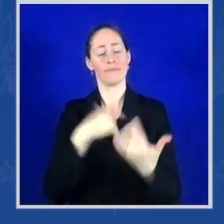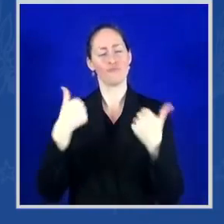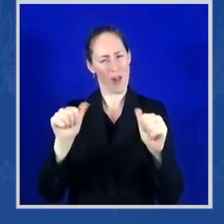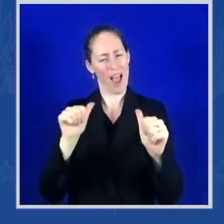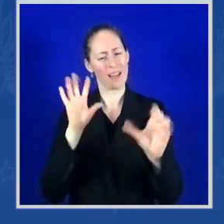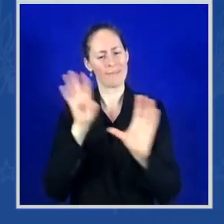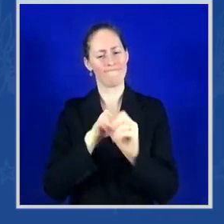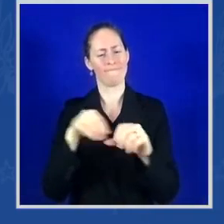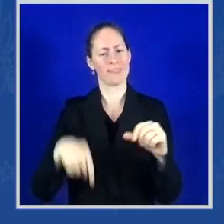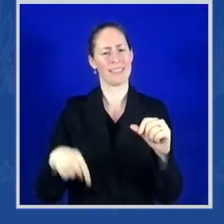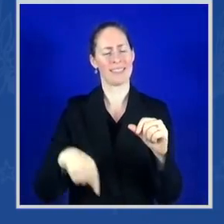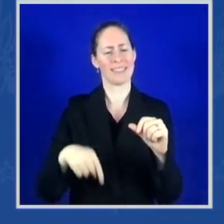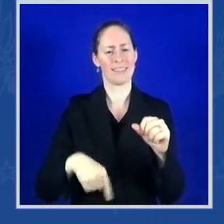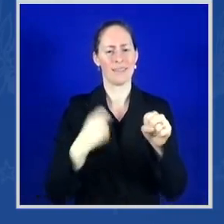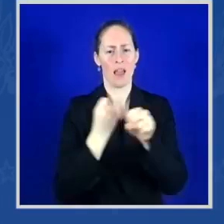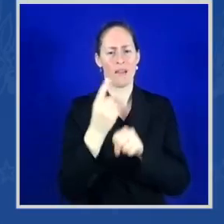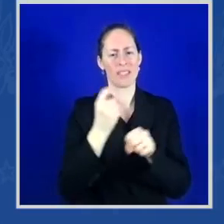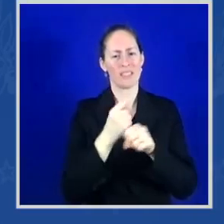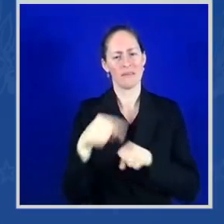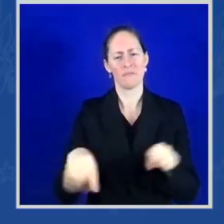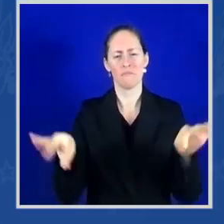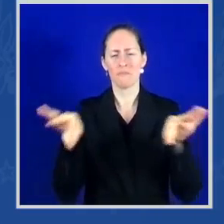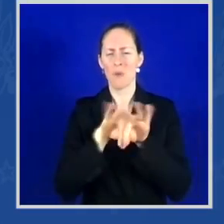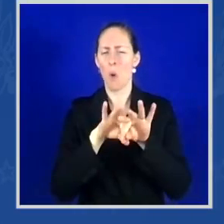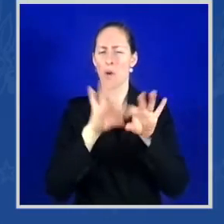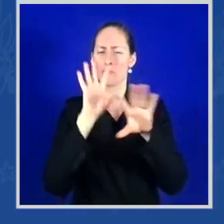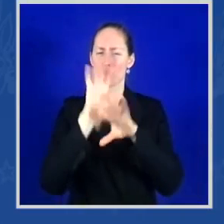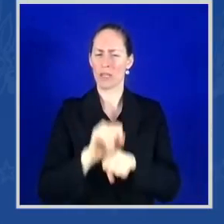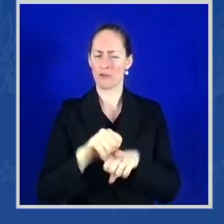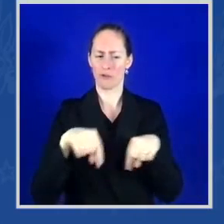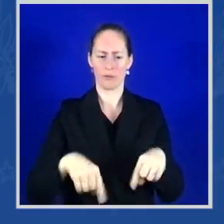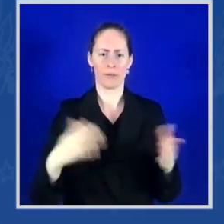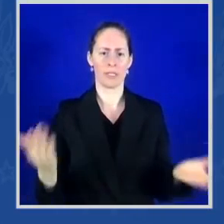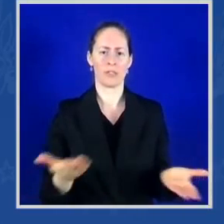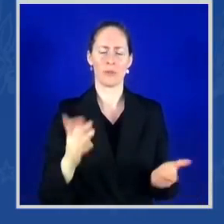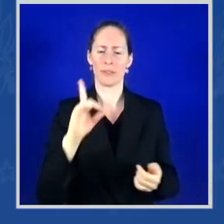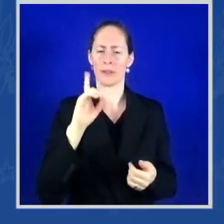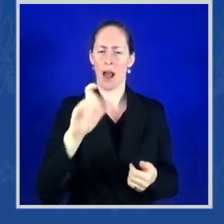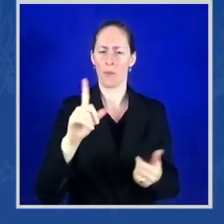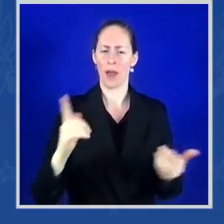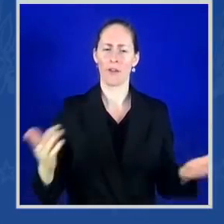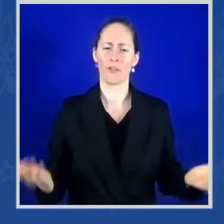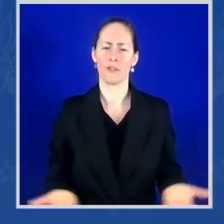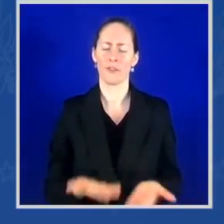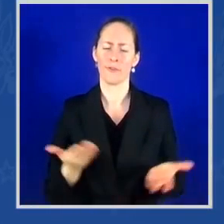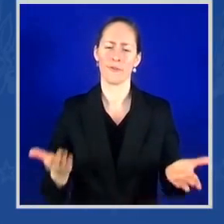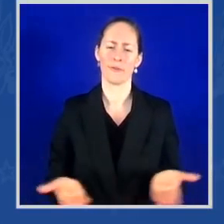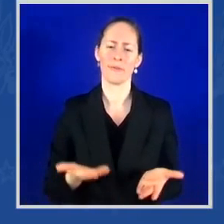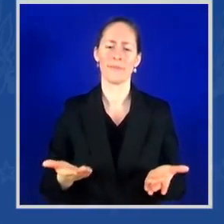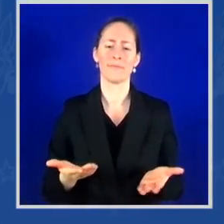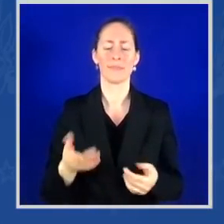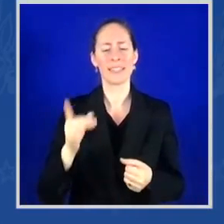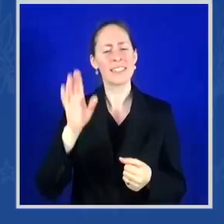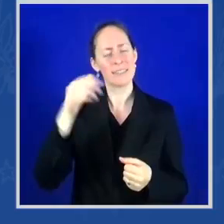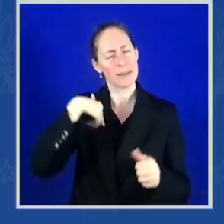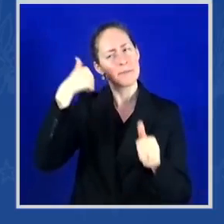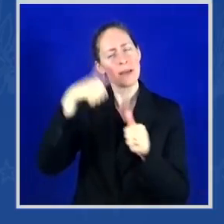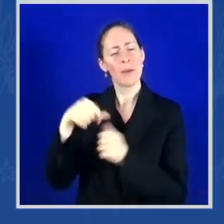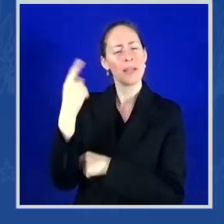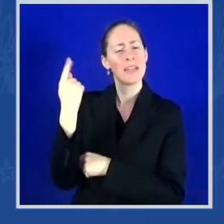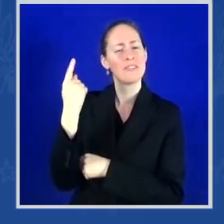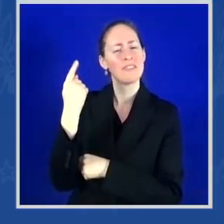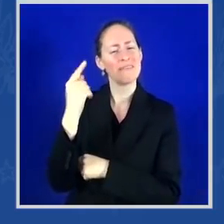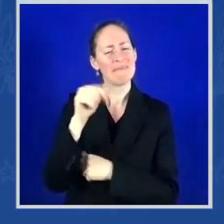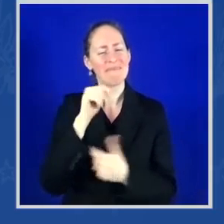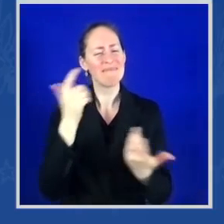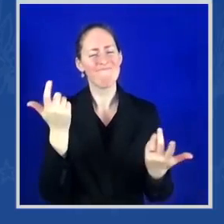community. Even last year, in those early dark days of the pandemic, Jill and I didn't want to let Memorial Day pass like